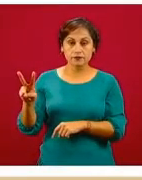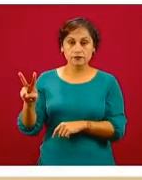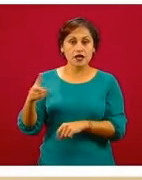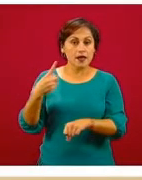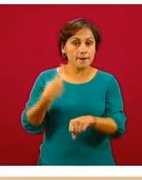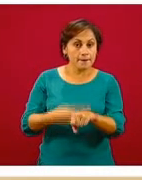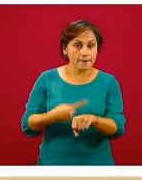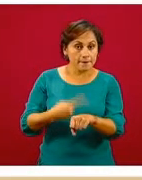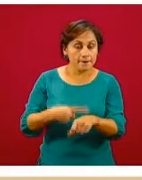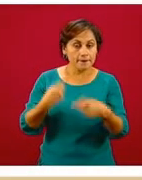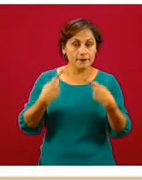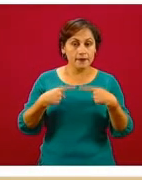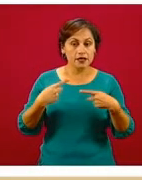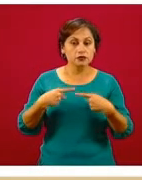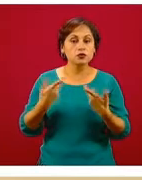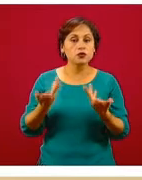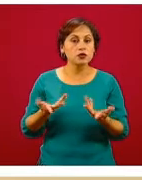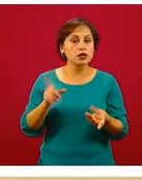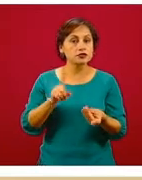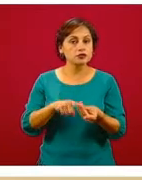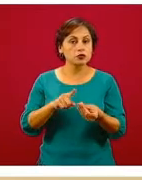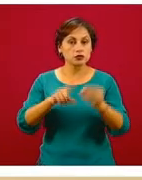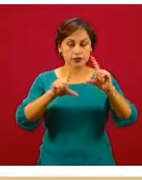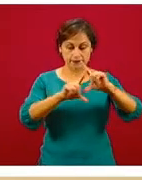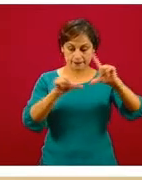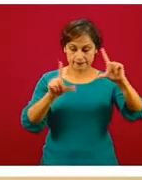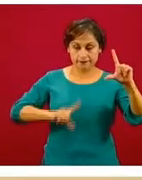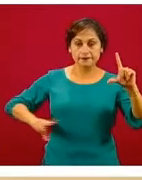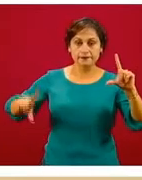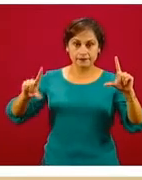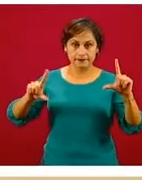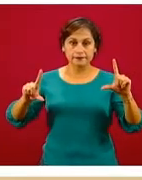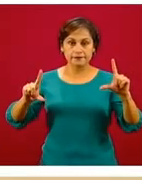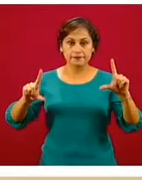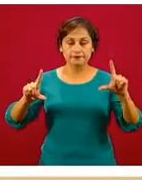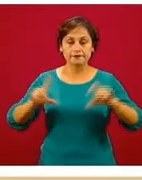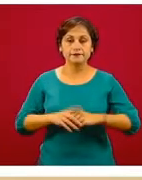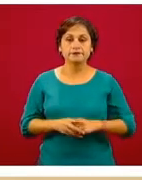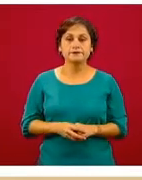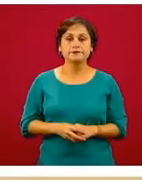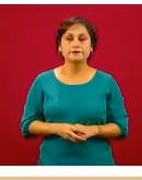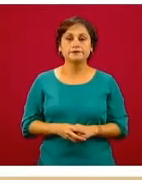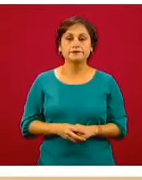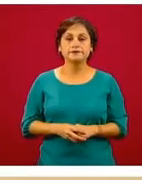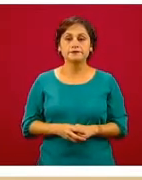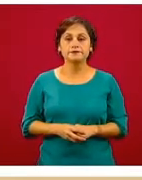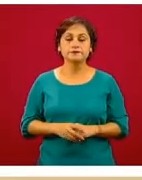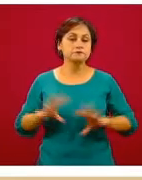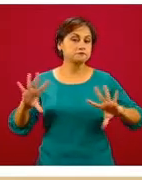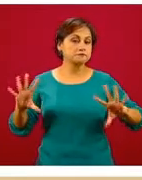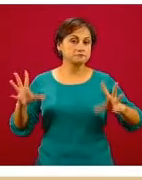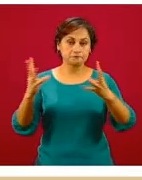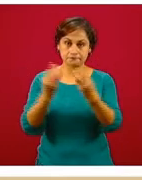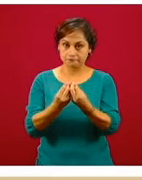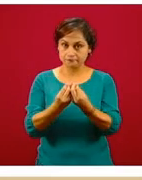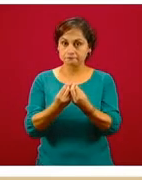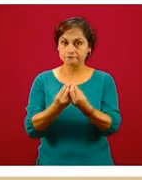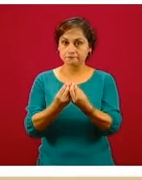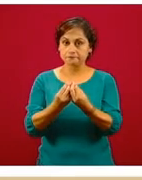Now we see the distribution of cumulative cases. Basically no change. This has